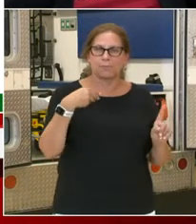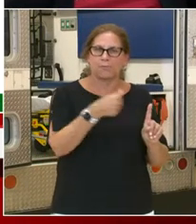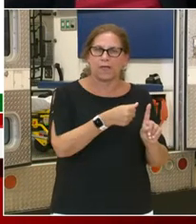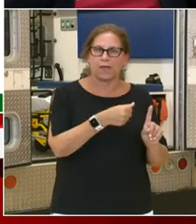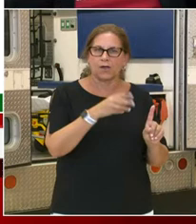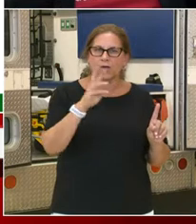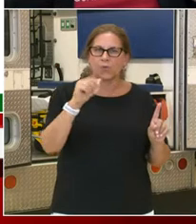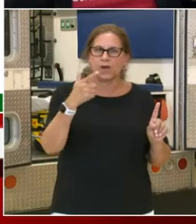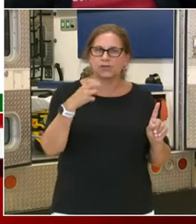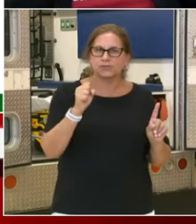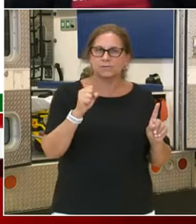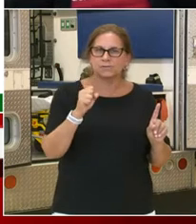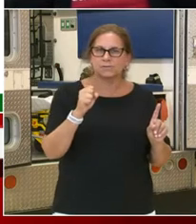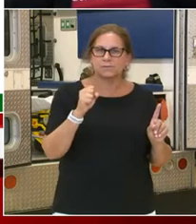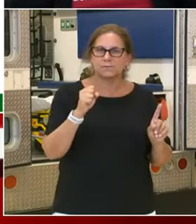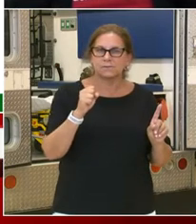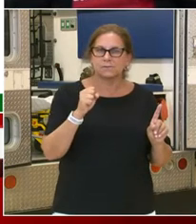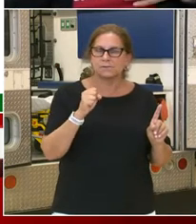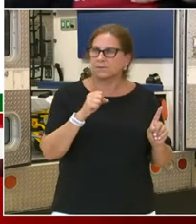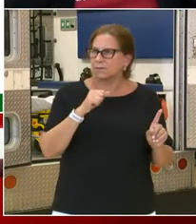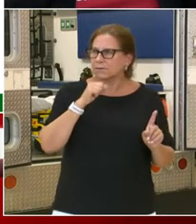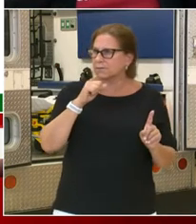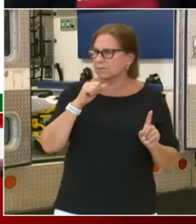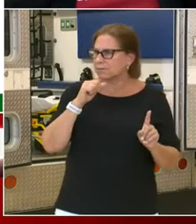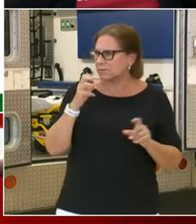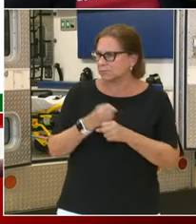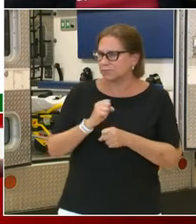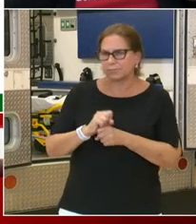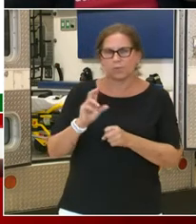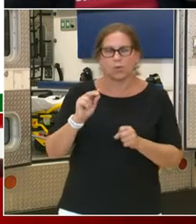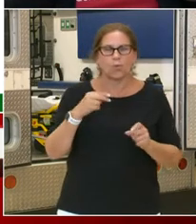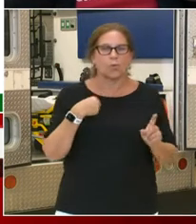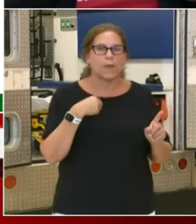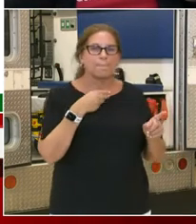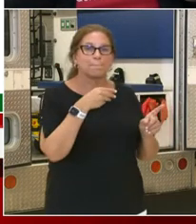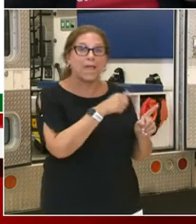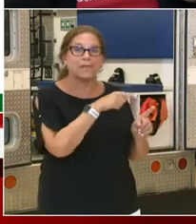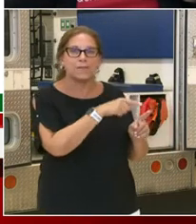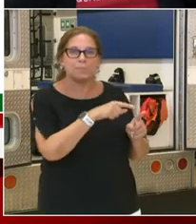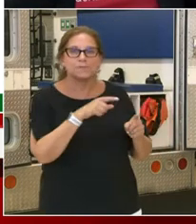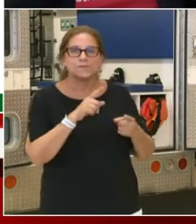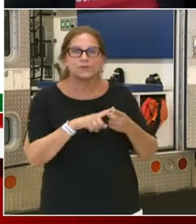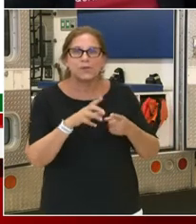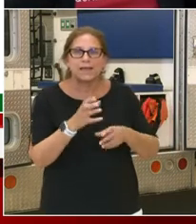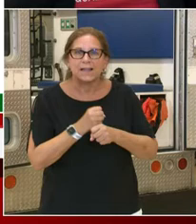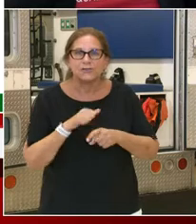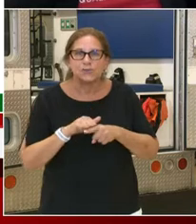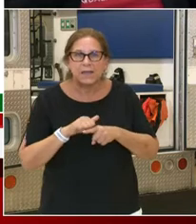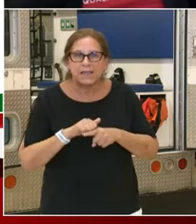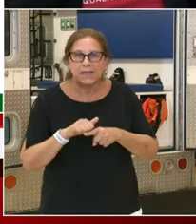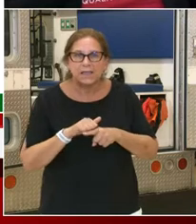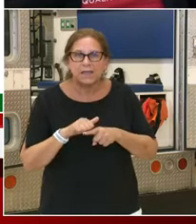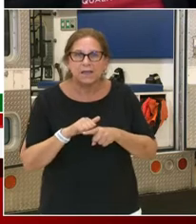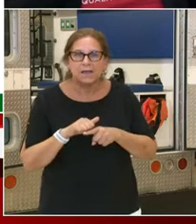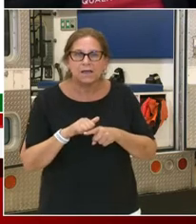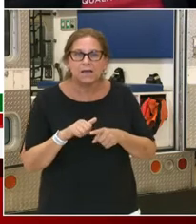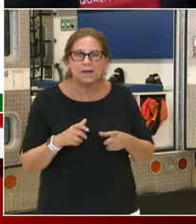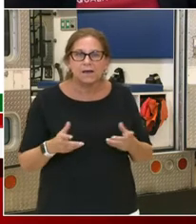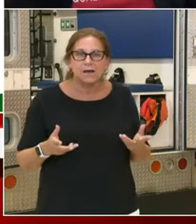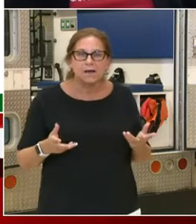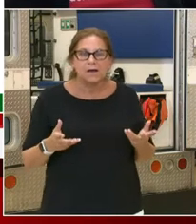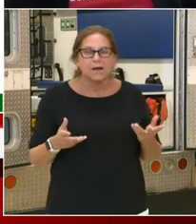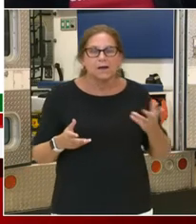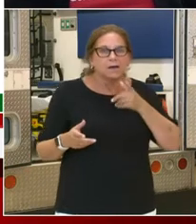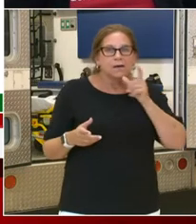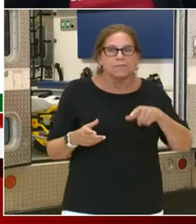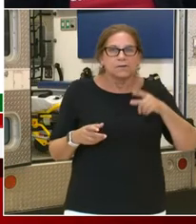between taking a job or getting training that's going to improve not only their ability to get that family sustaining